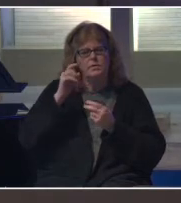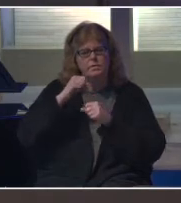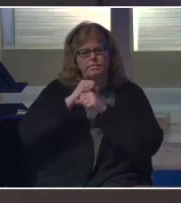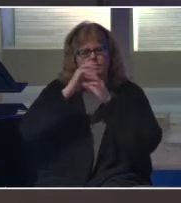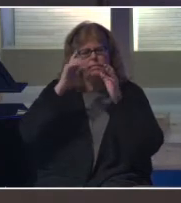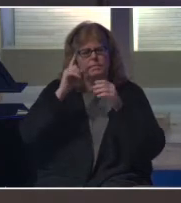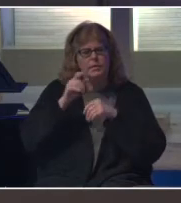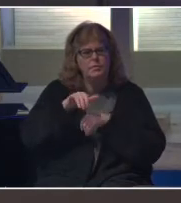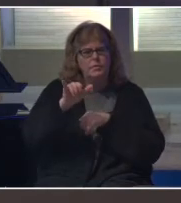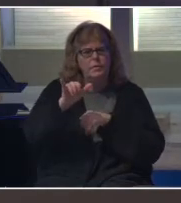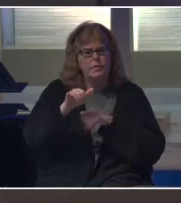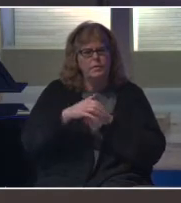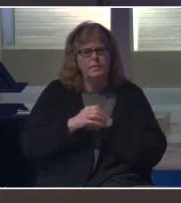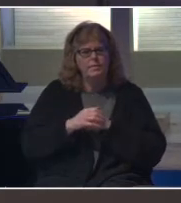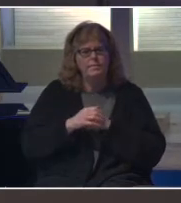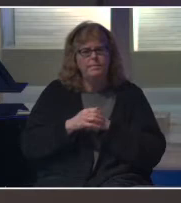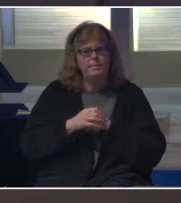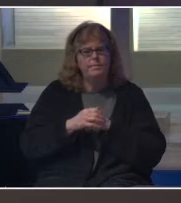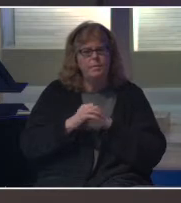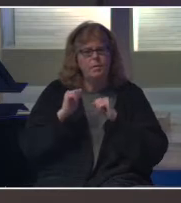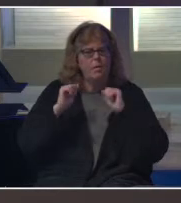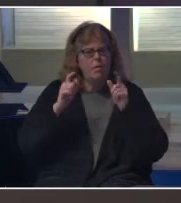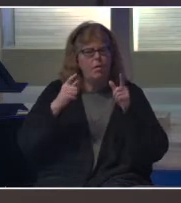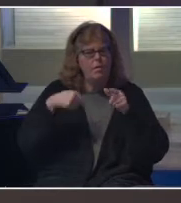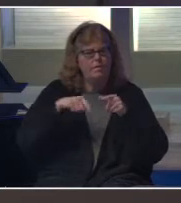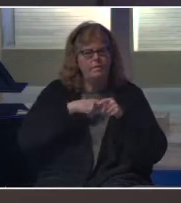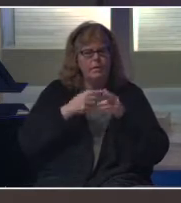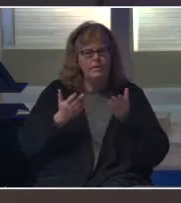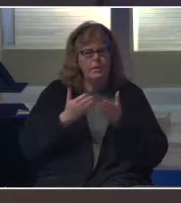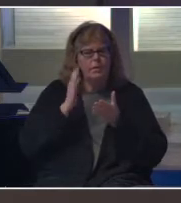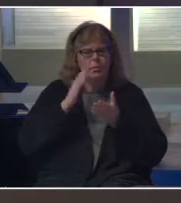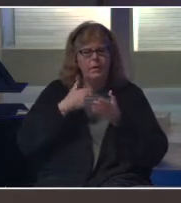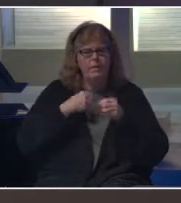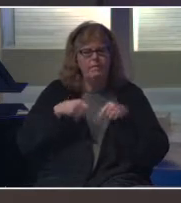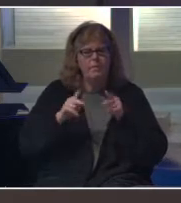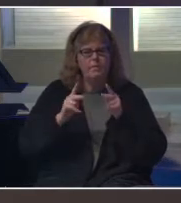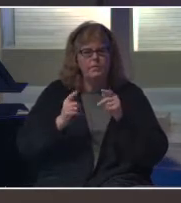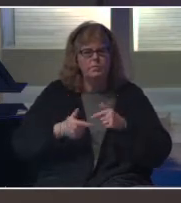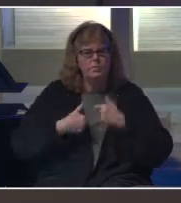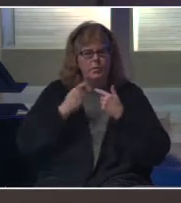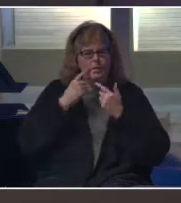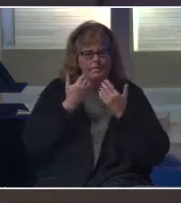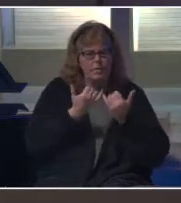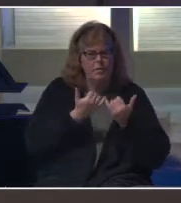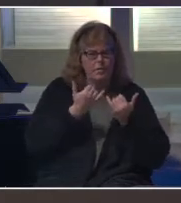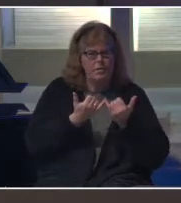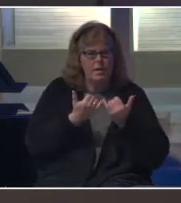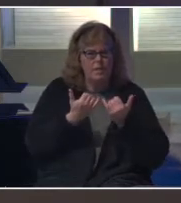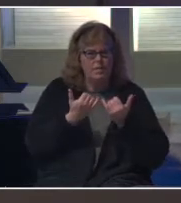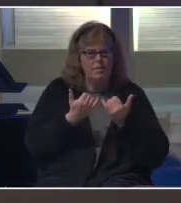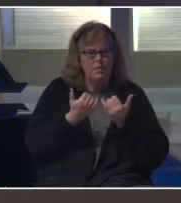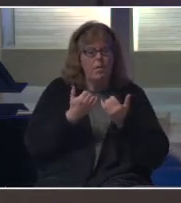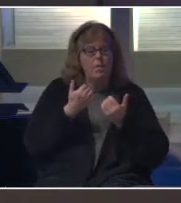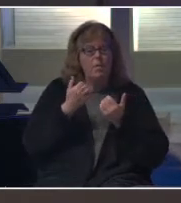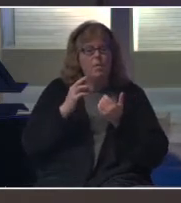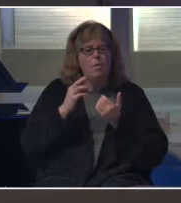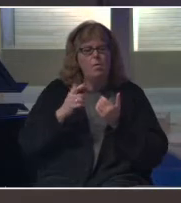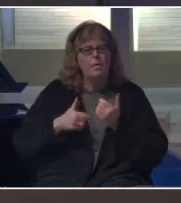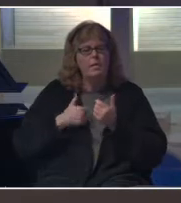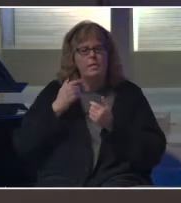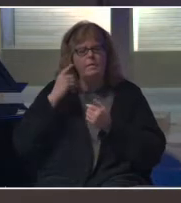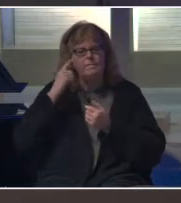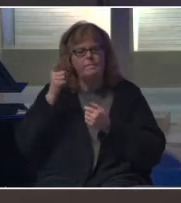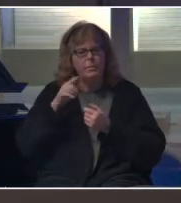mind. Every one of us will be offered the opportunity to live for the moment or to live